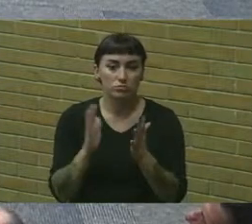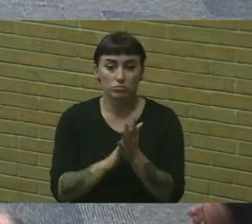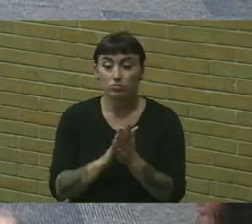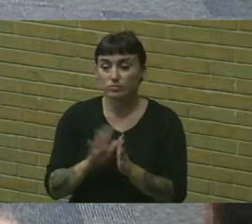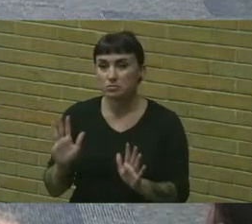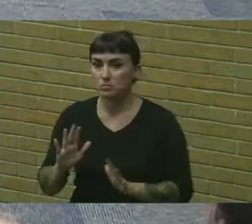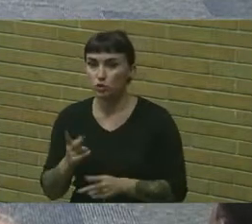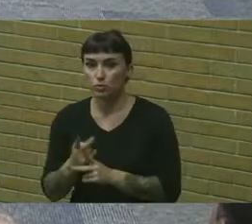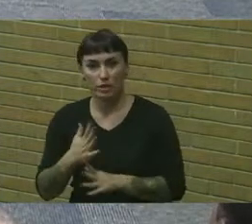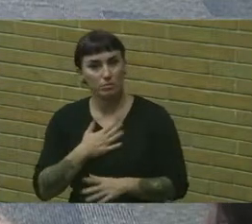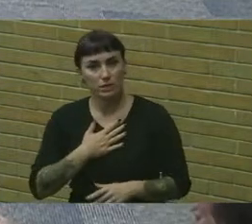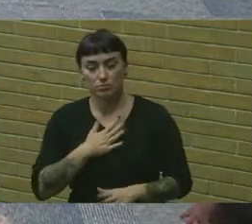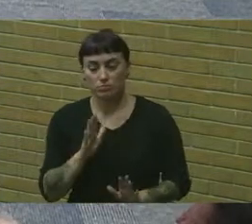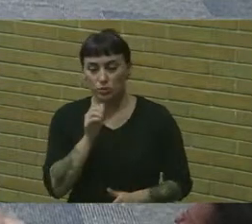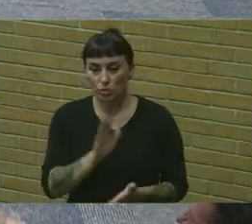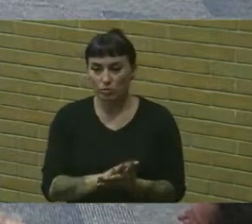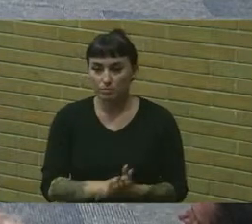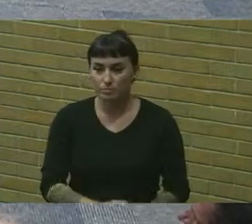Please.